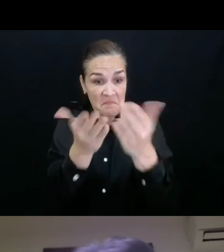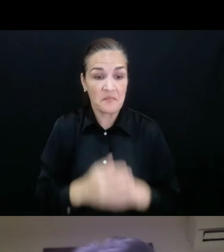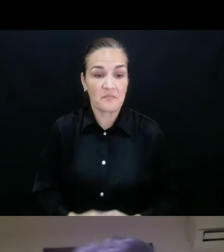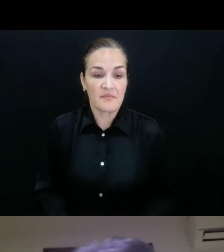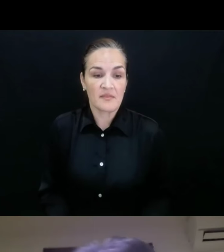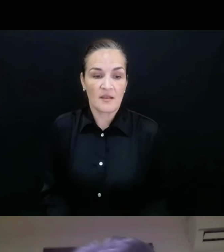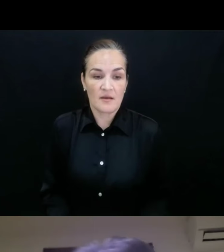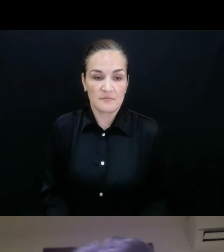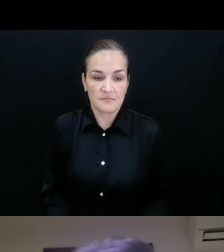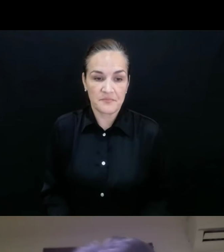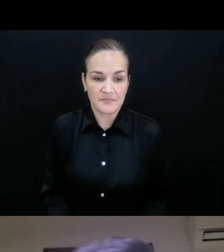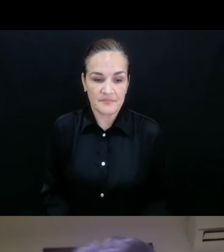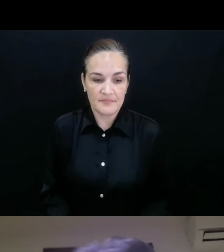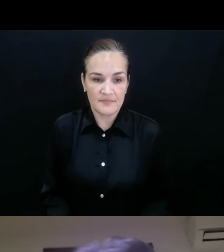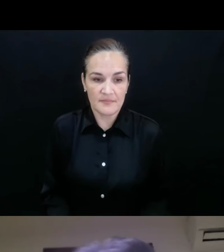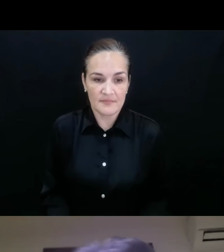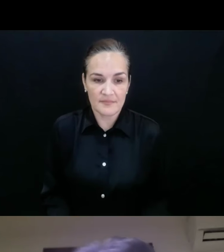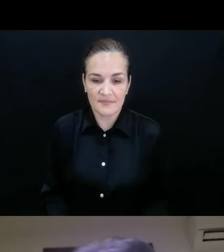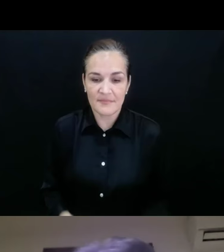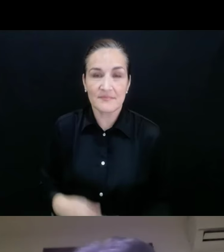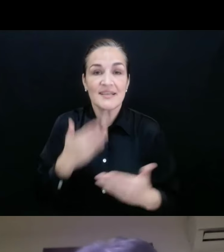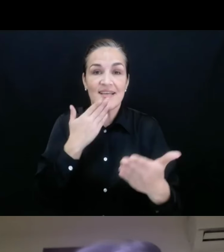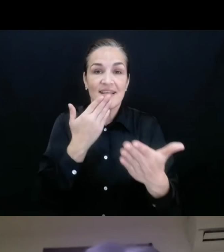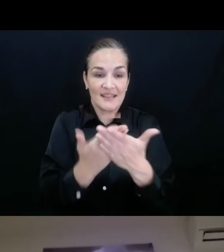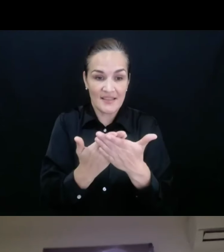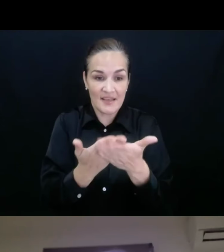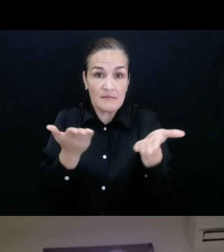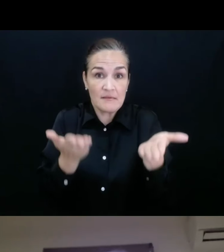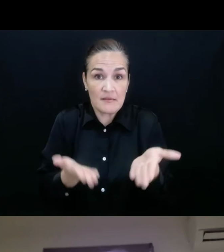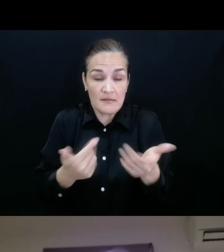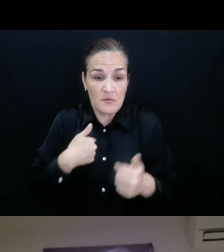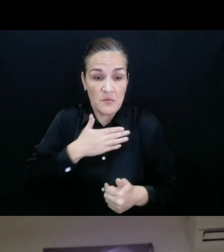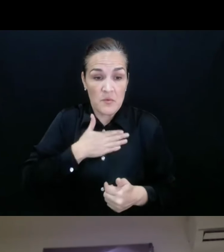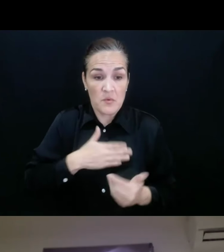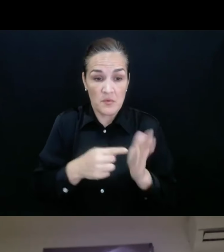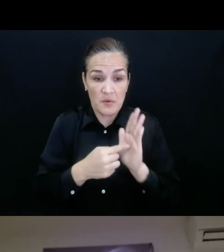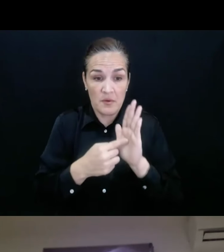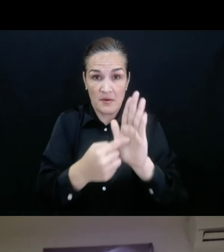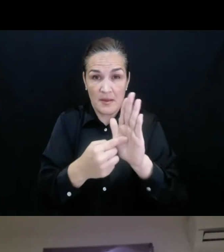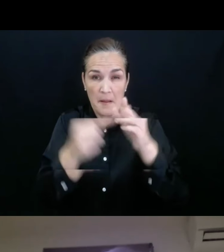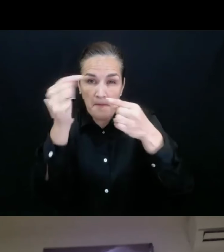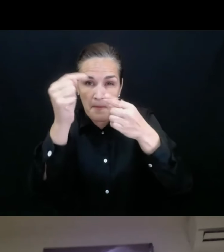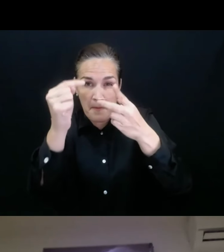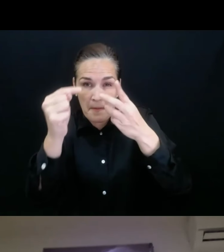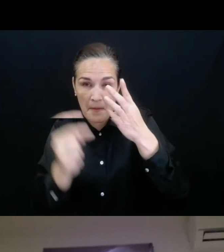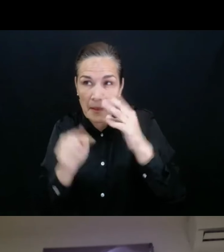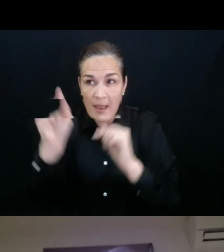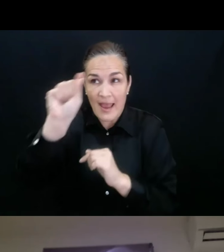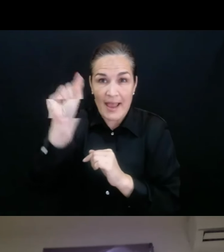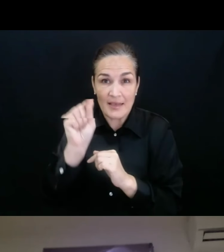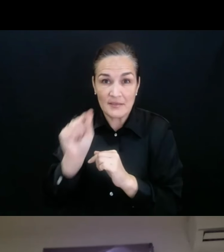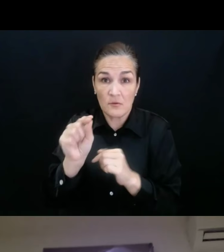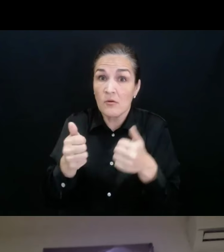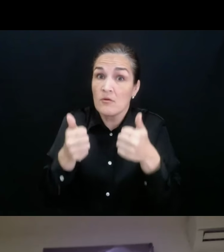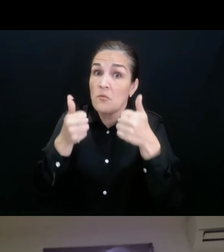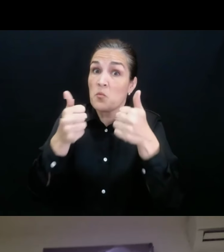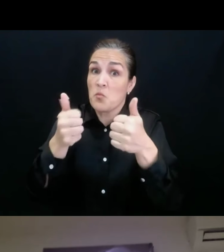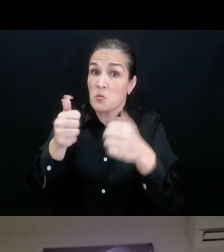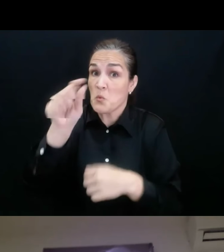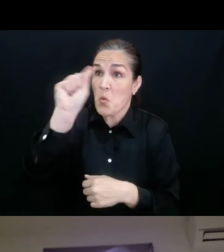Please go ahead, Thank you. Yeah, I'm Dr. happy to provide a few Brajovic. pointers for that question. It's a very, very good question.